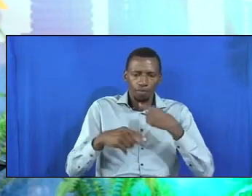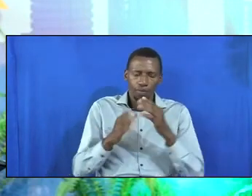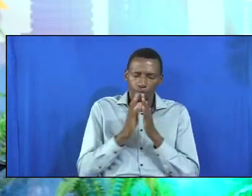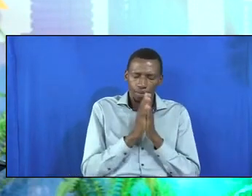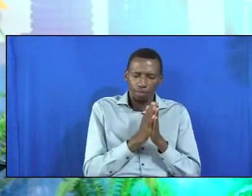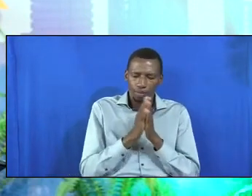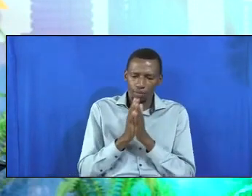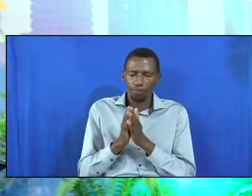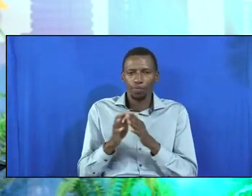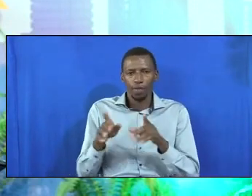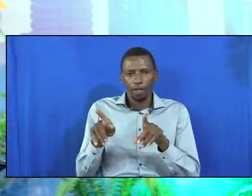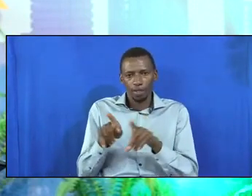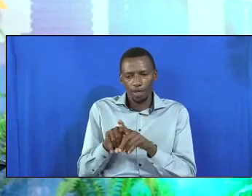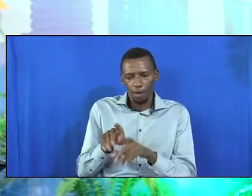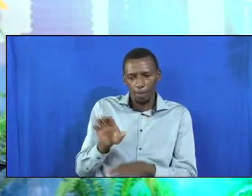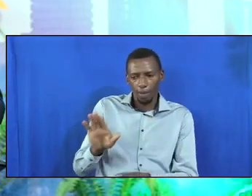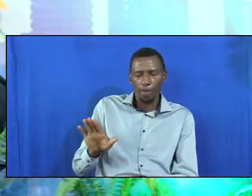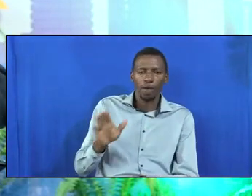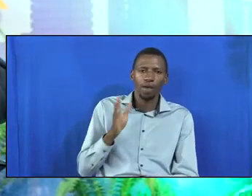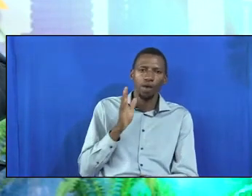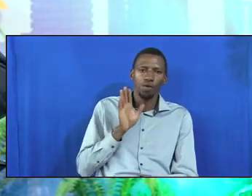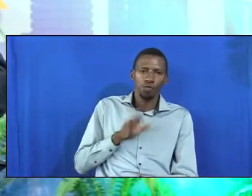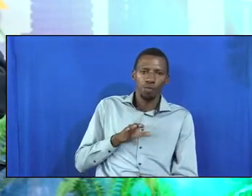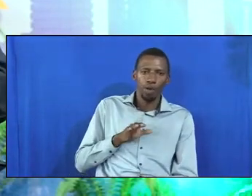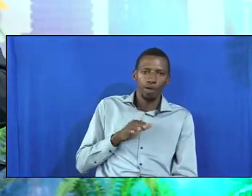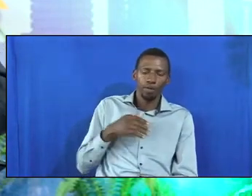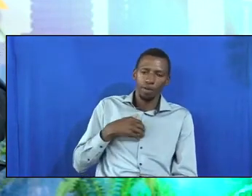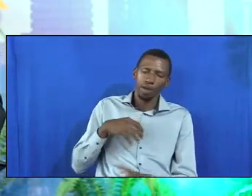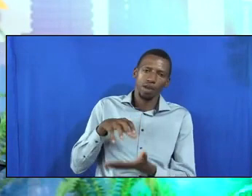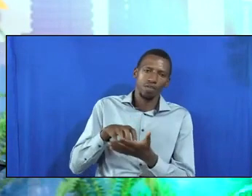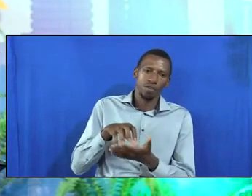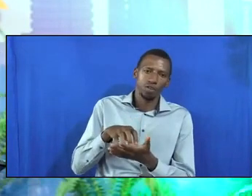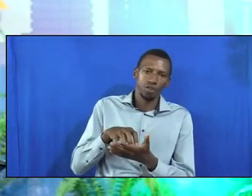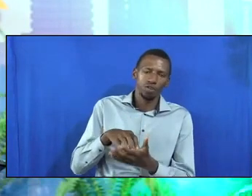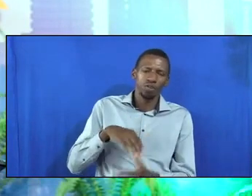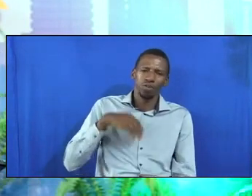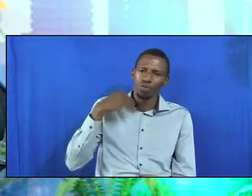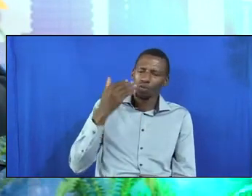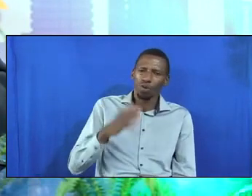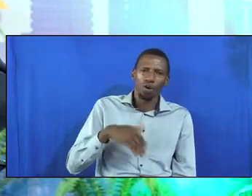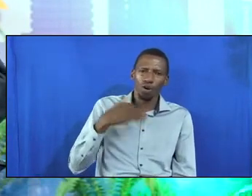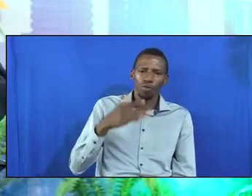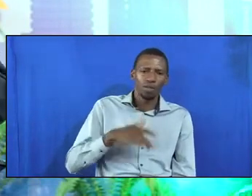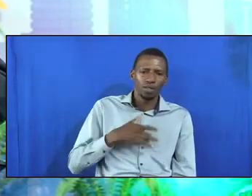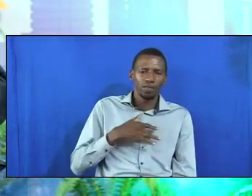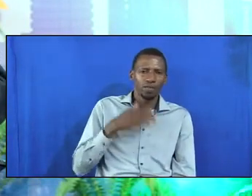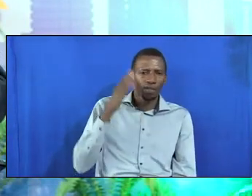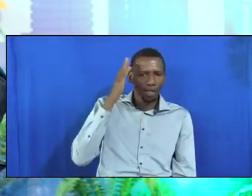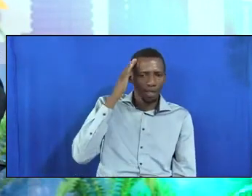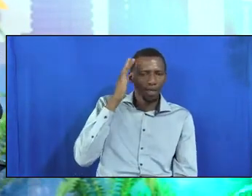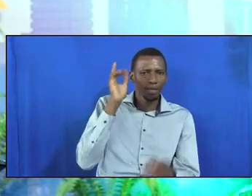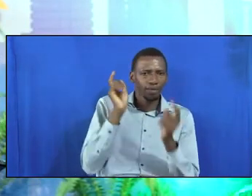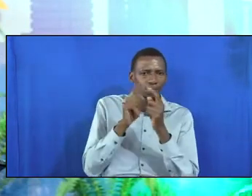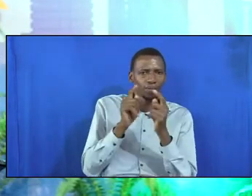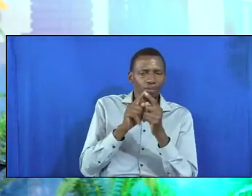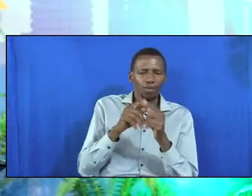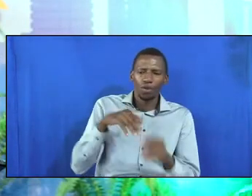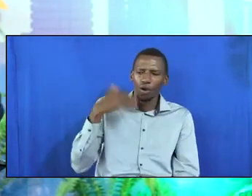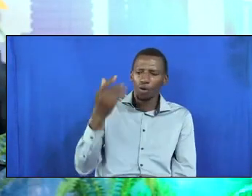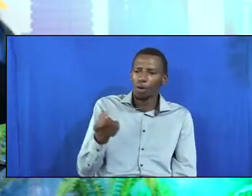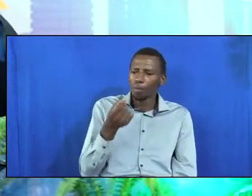the mother also had a condition. She was constantly on headache. In fact, she was constantly on